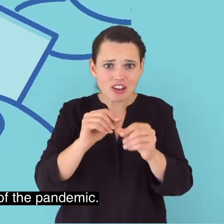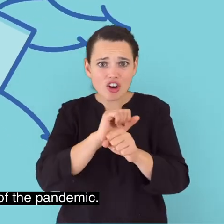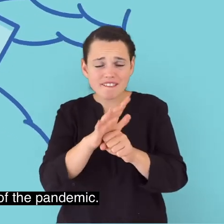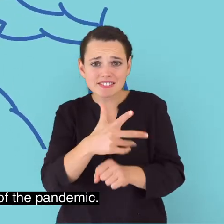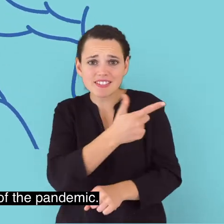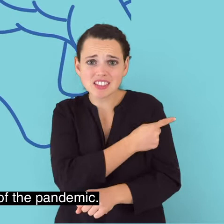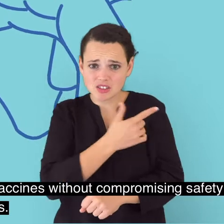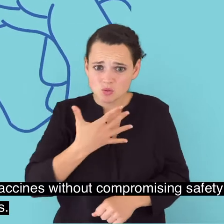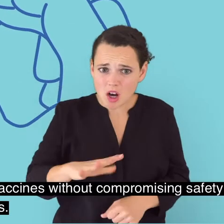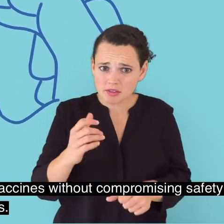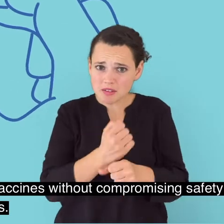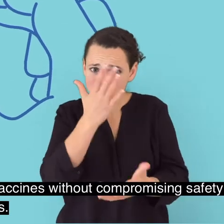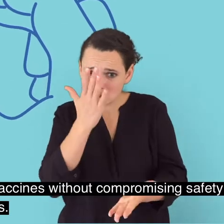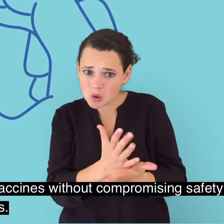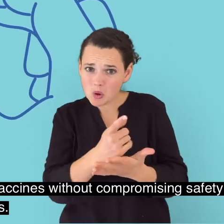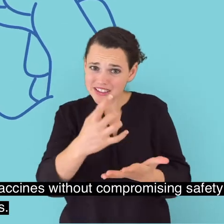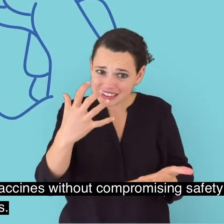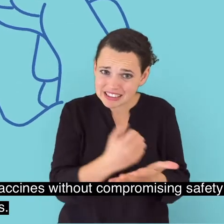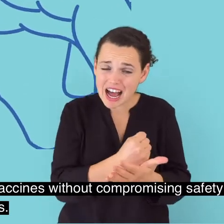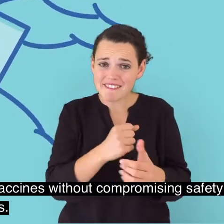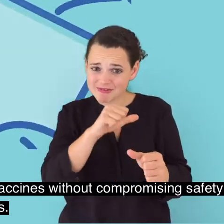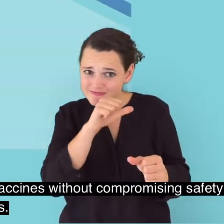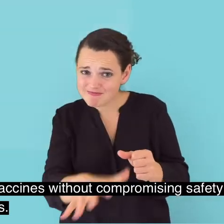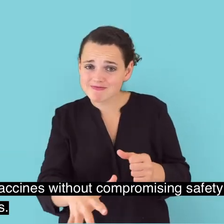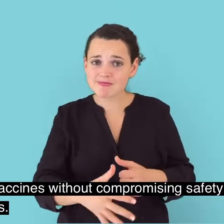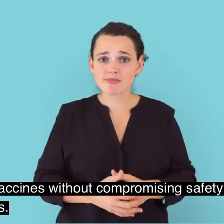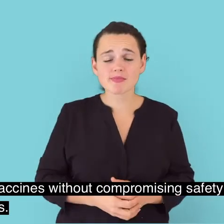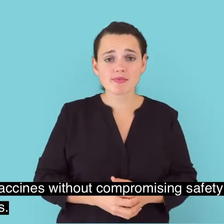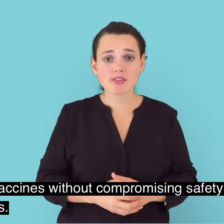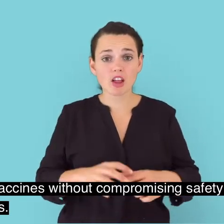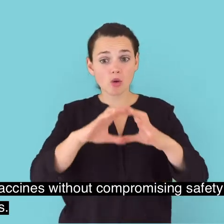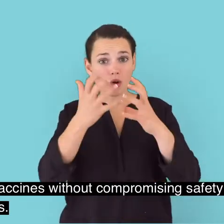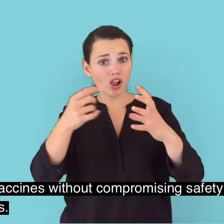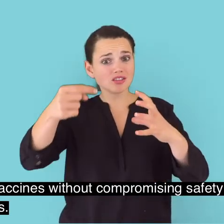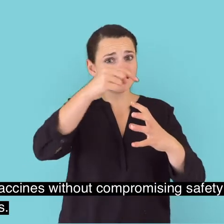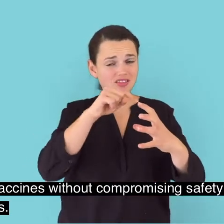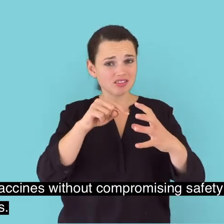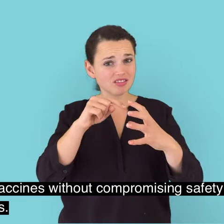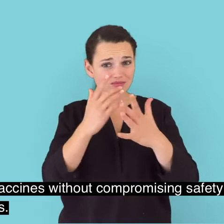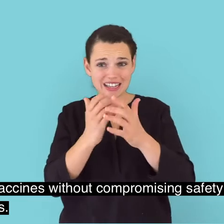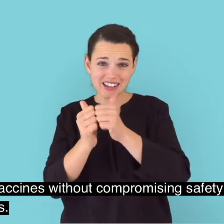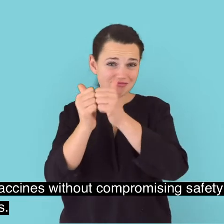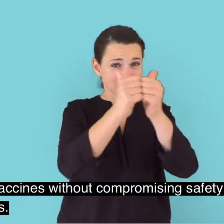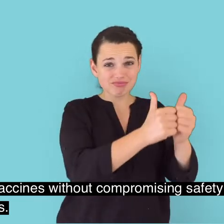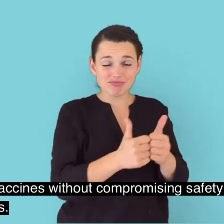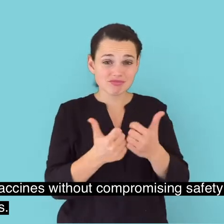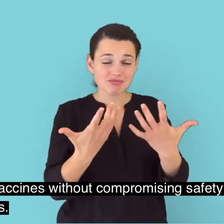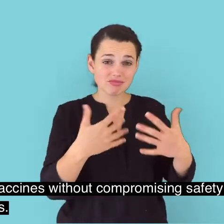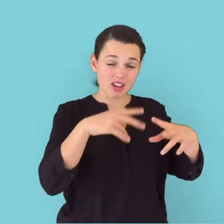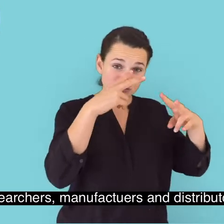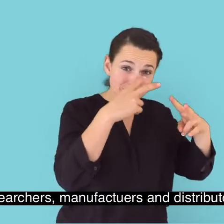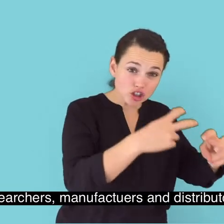pandemic. They've been able to speed up development of vaccines without compromising safety and effectiveness.